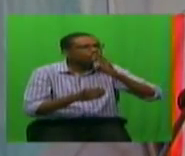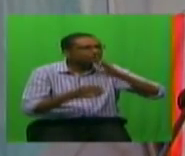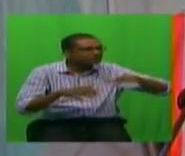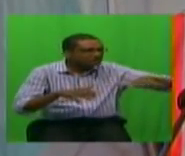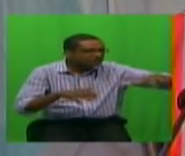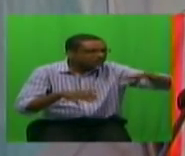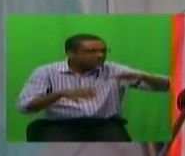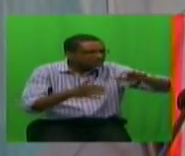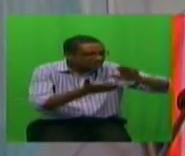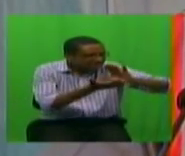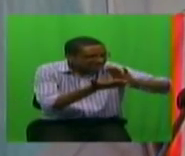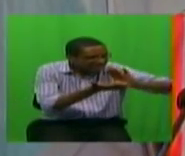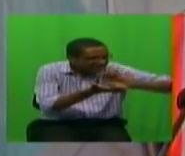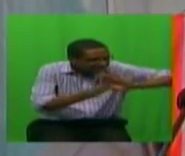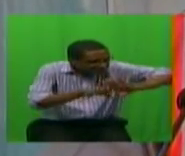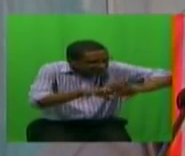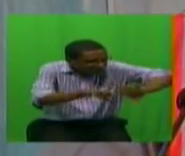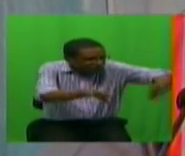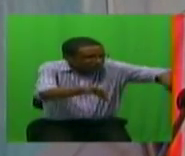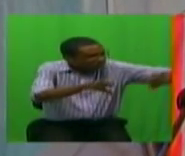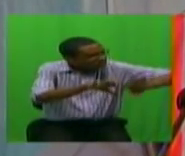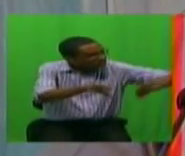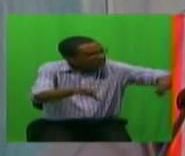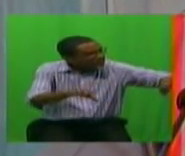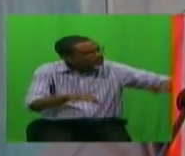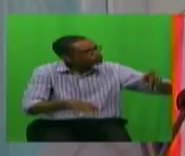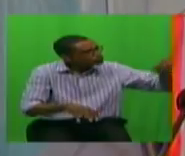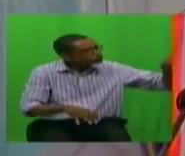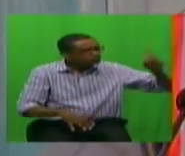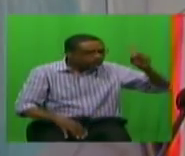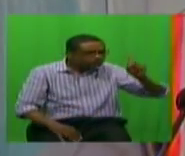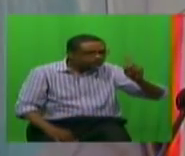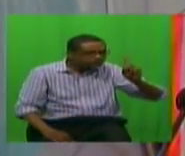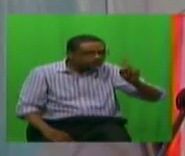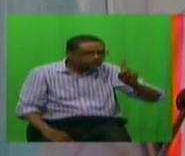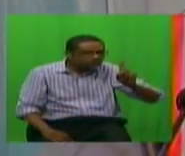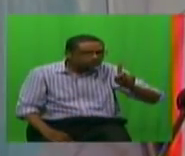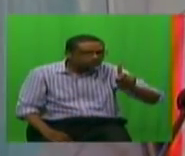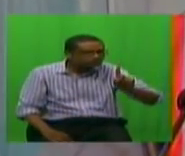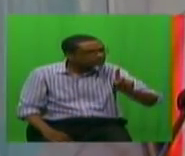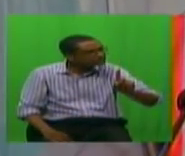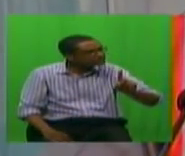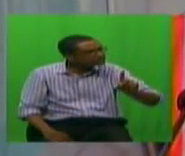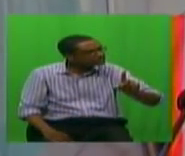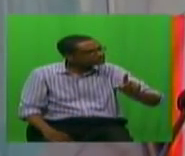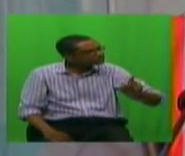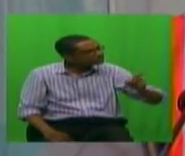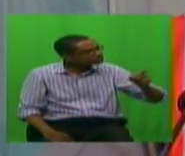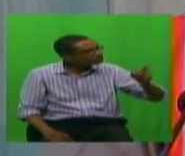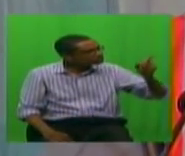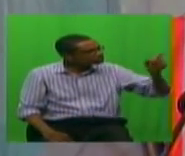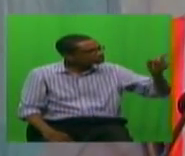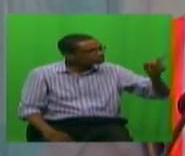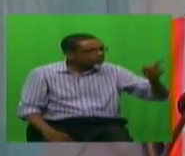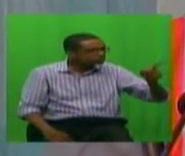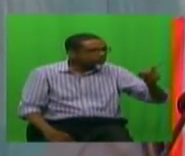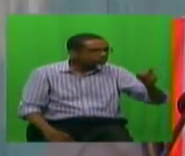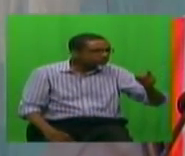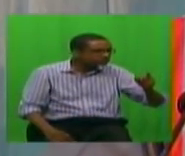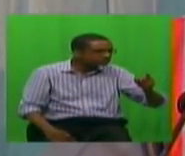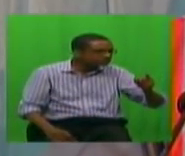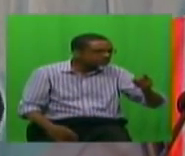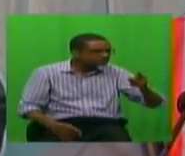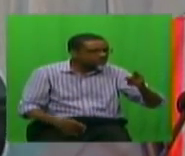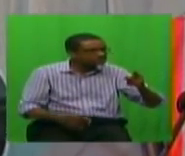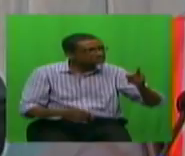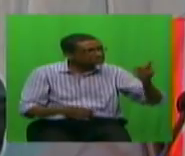From your being on the ground, what did you see? Could measures have been taken before the floods,